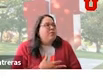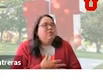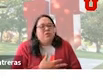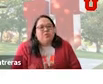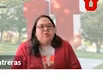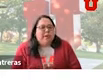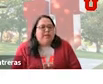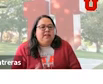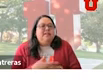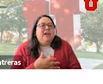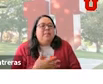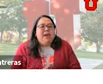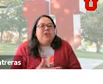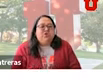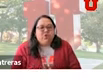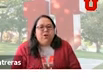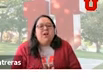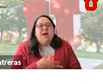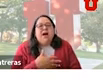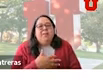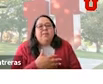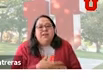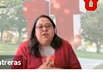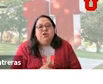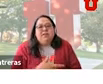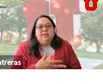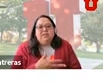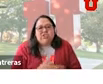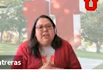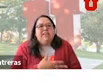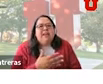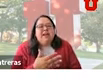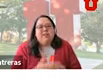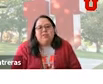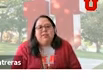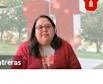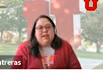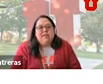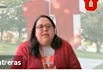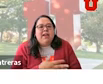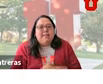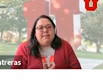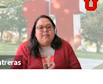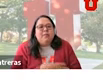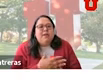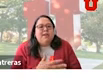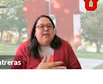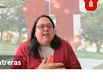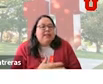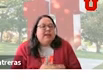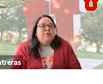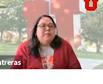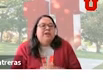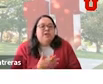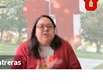walk through those spaces and make sure that you're checking that everything's safe and accessible in